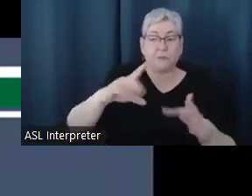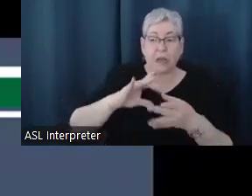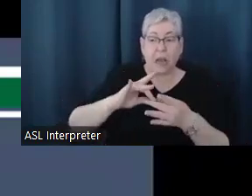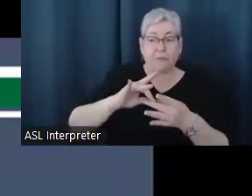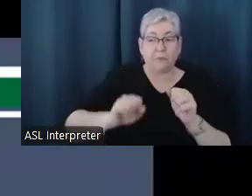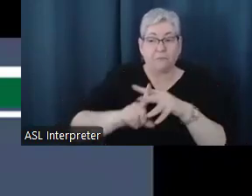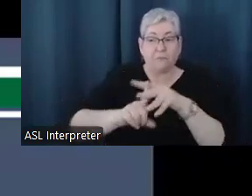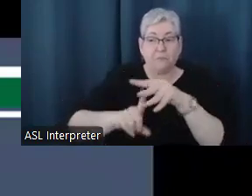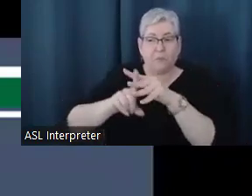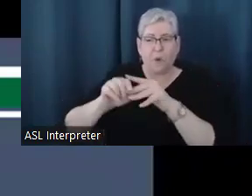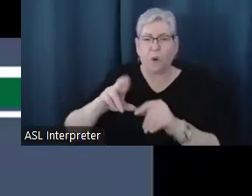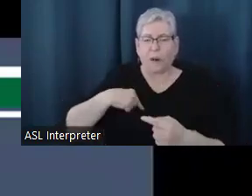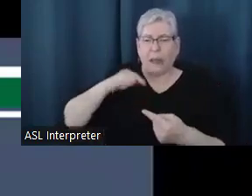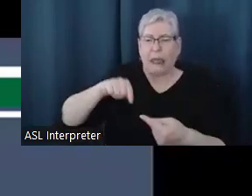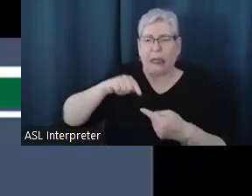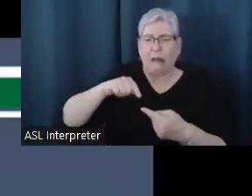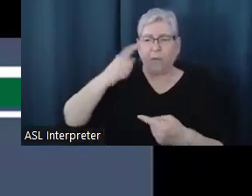struggling technology-wise?